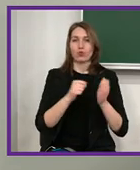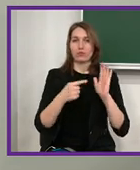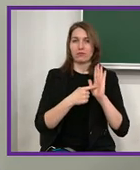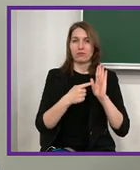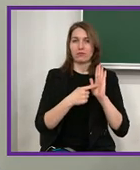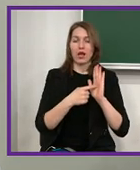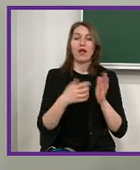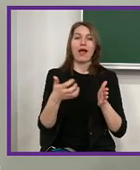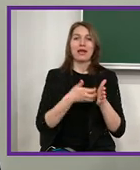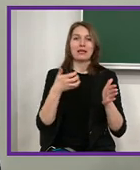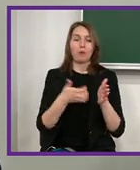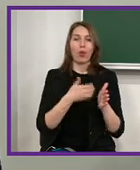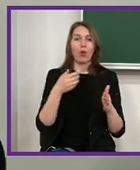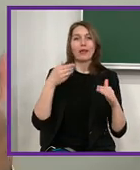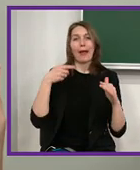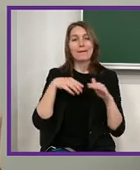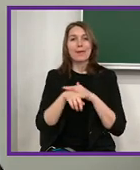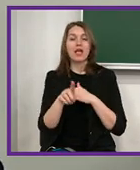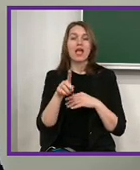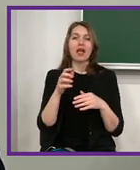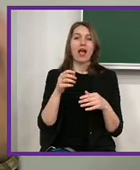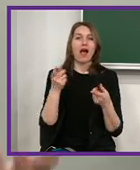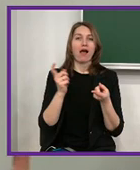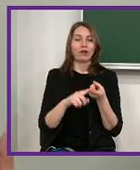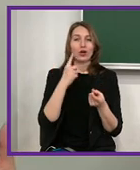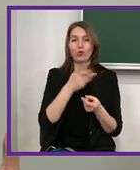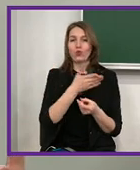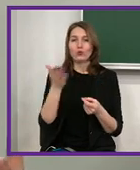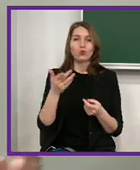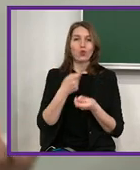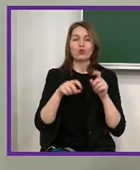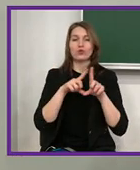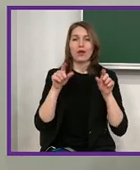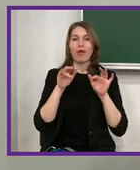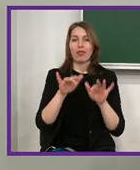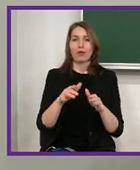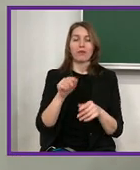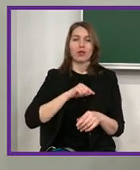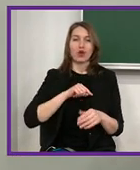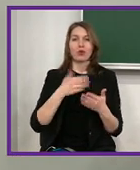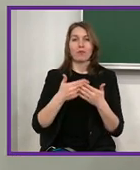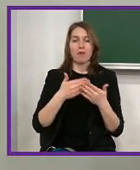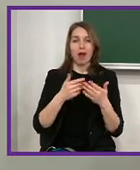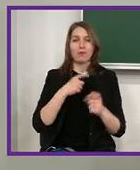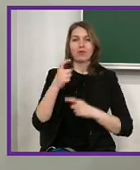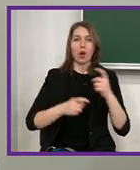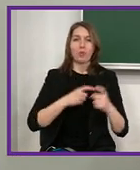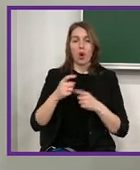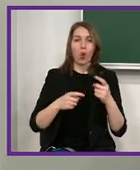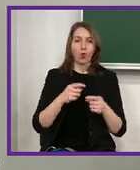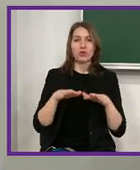particular business. So how a multinational will go about identifying the risks that it has will be very different to an SME, for